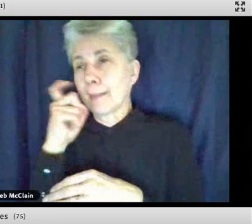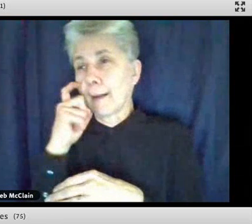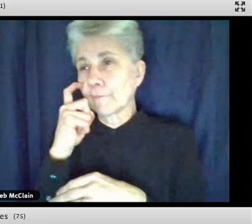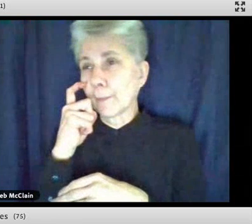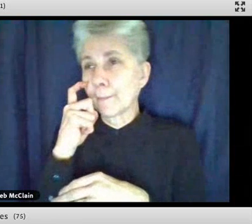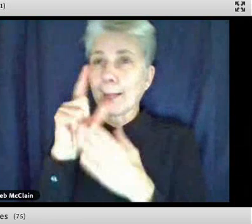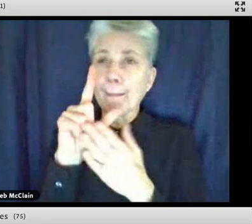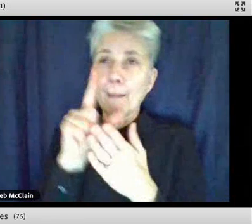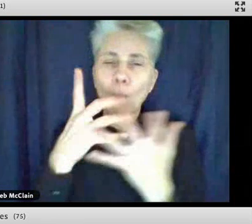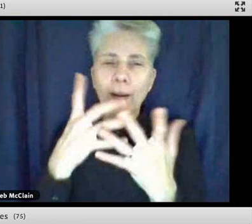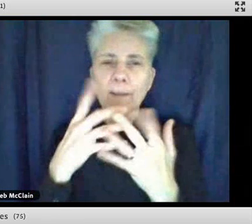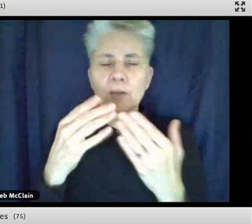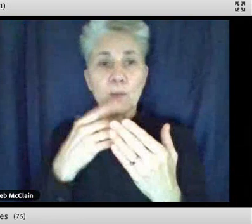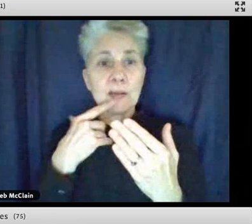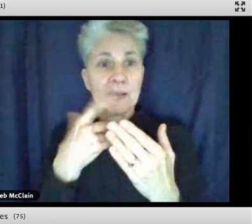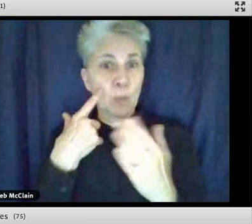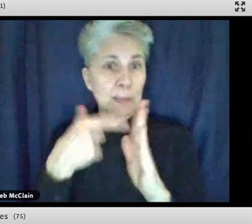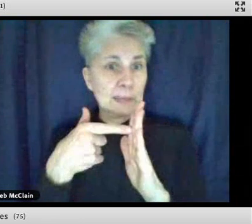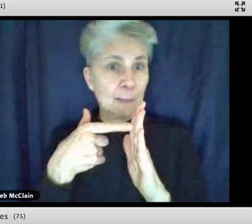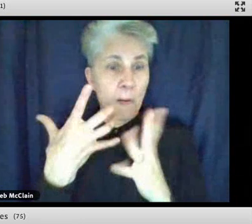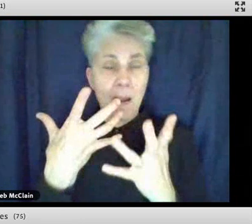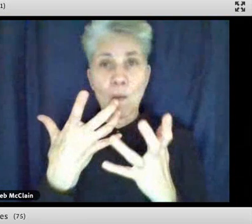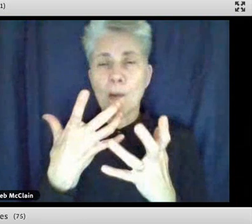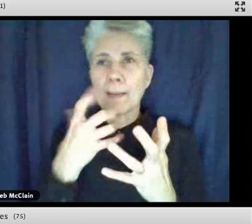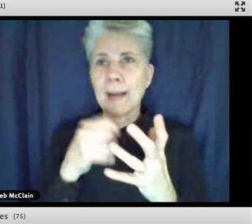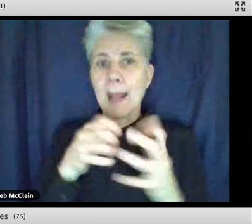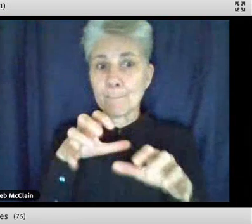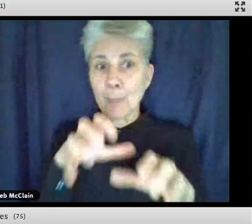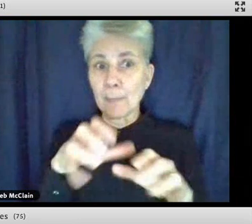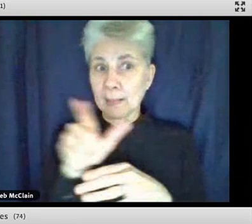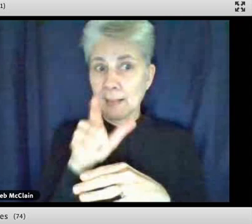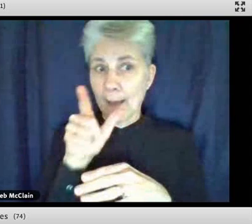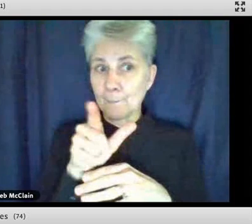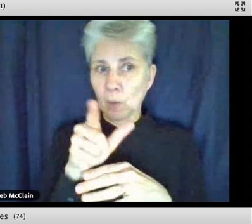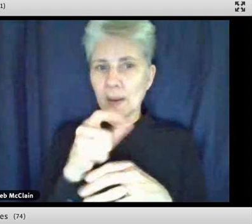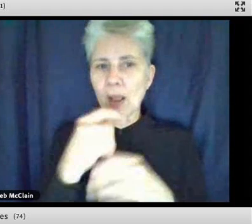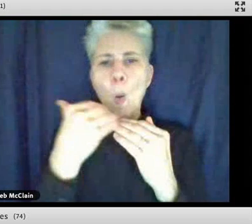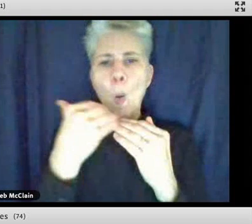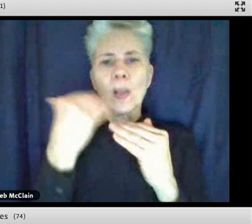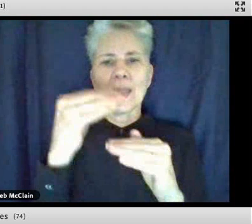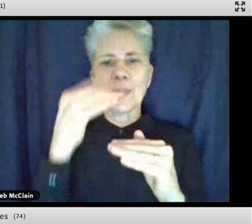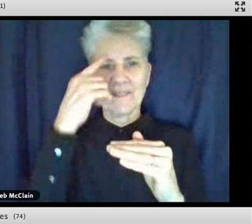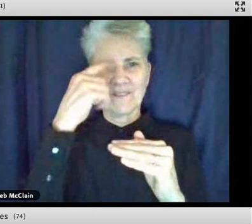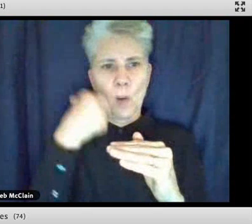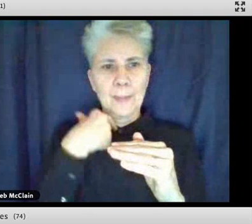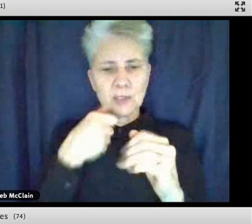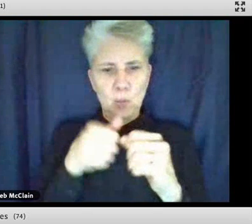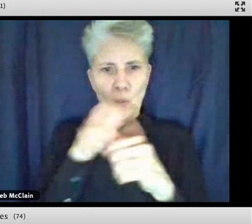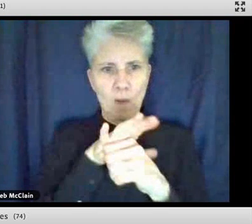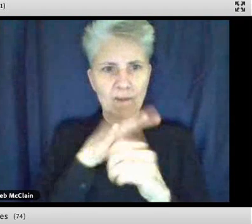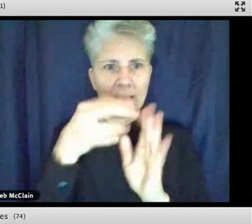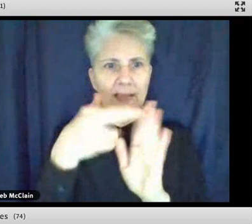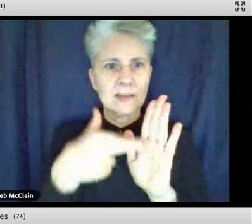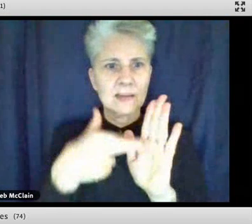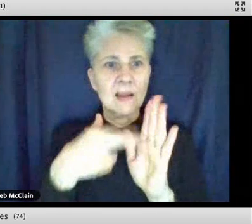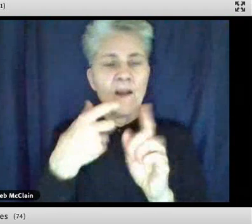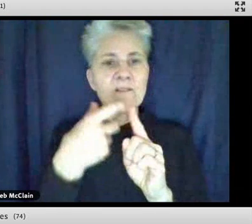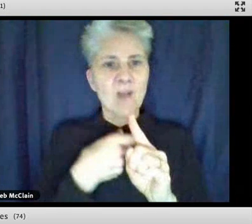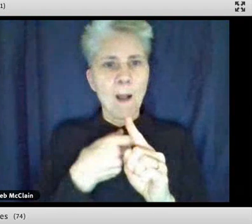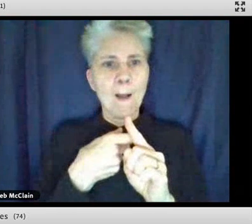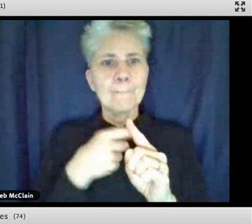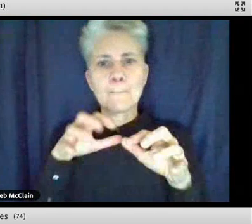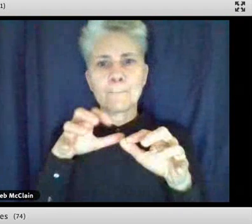a public library, it's going to limit it for me to coronavirus guides from public libraries. And they even have different languages.